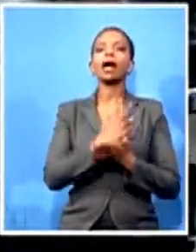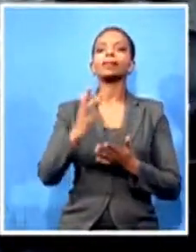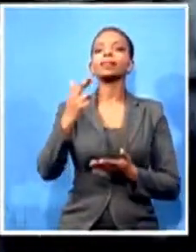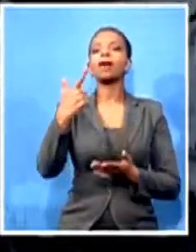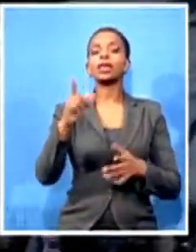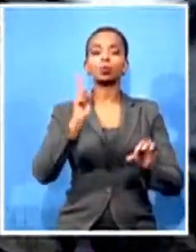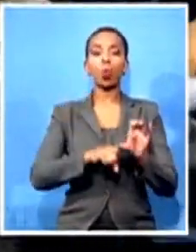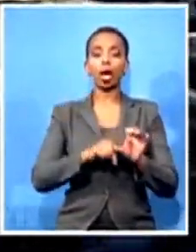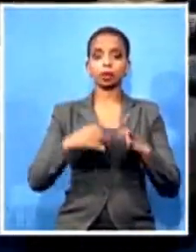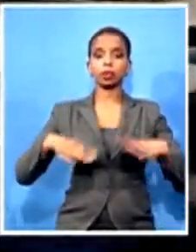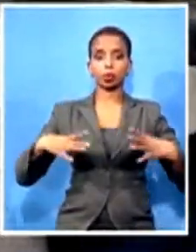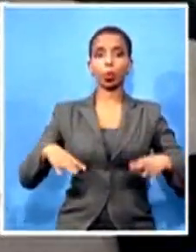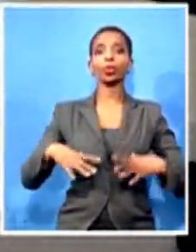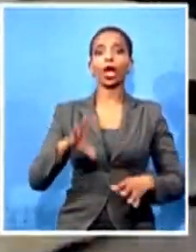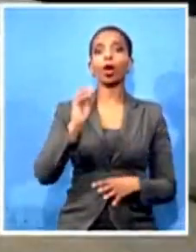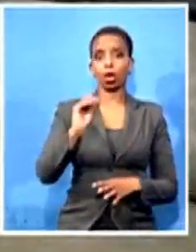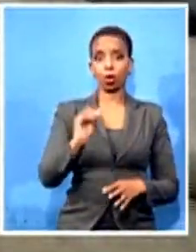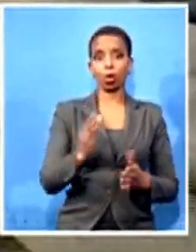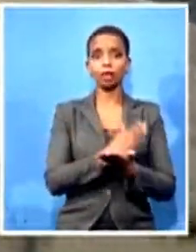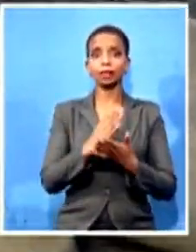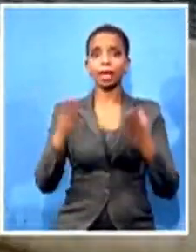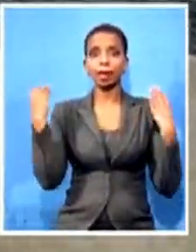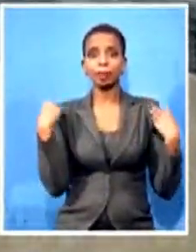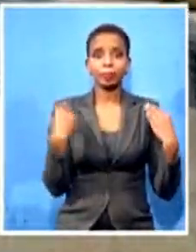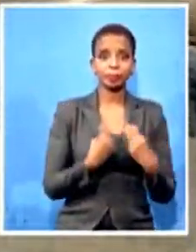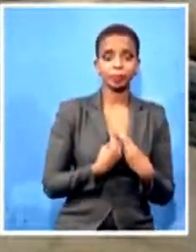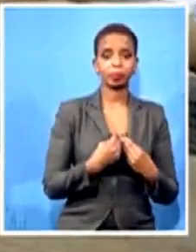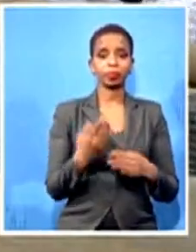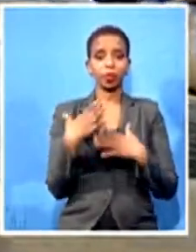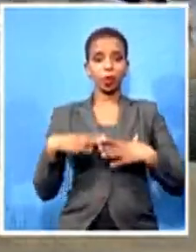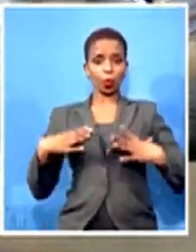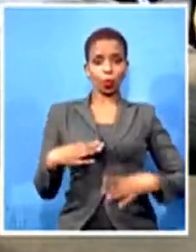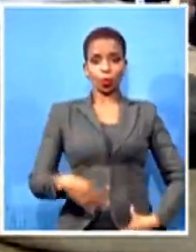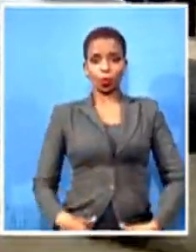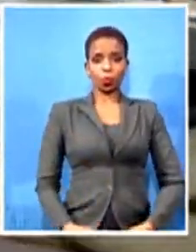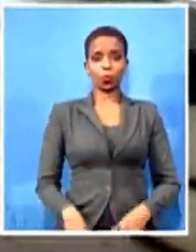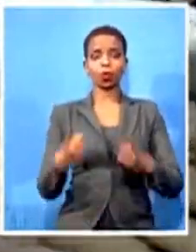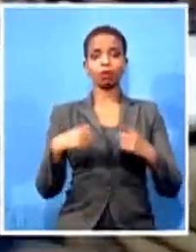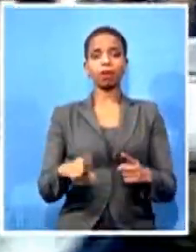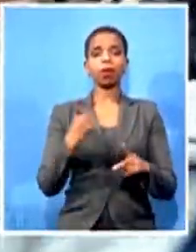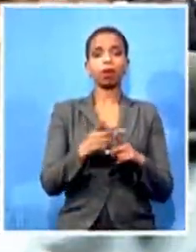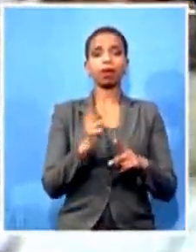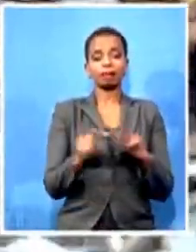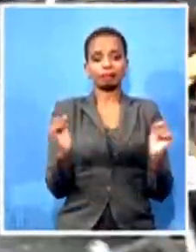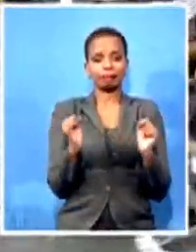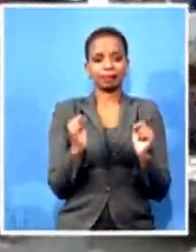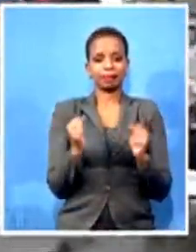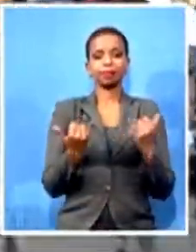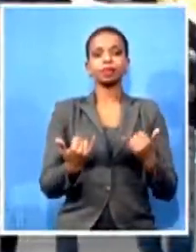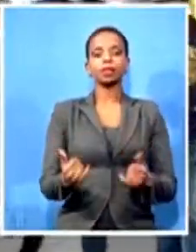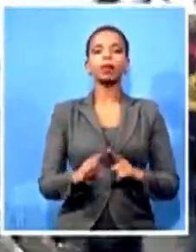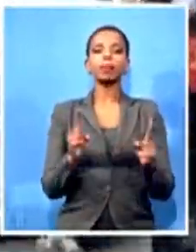trench coats, some blazers, just in preparation for the cold season. But we will be speaking to more people just on their views